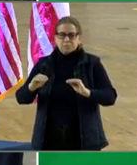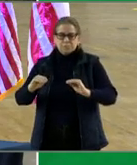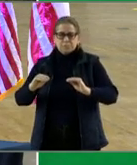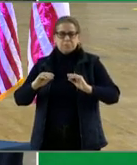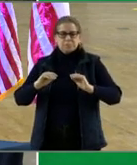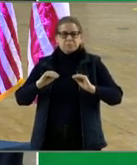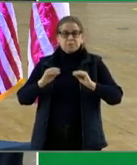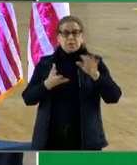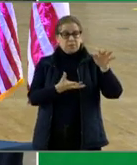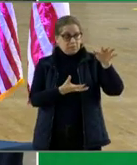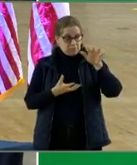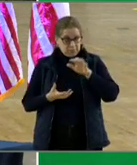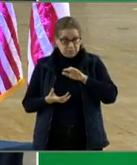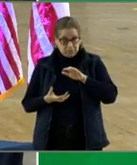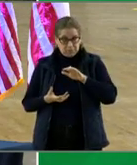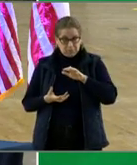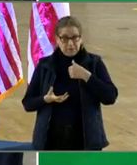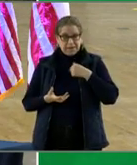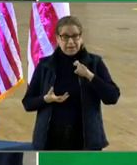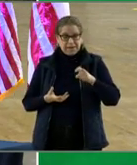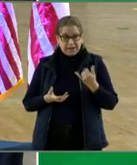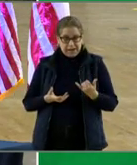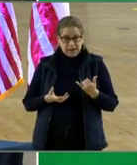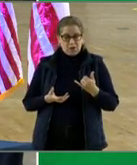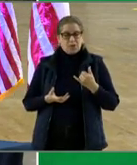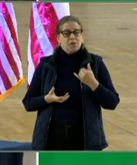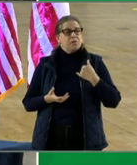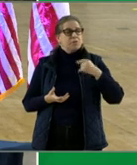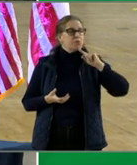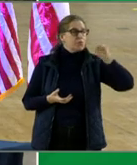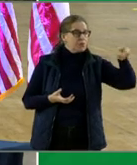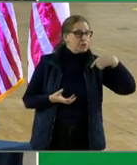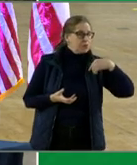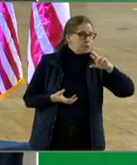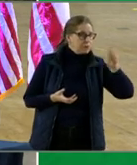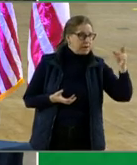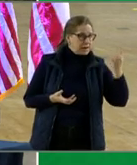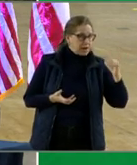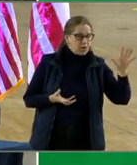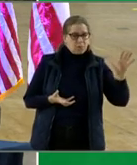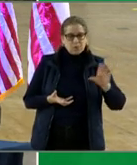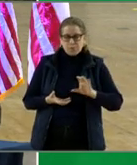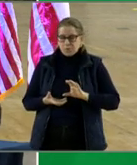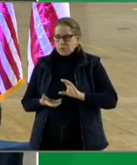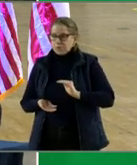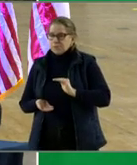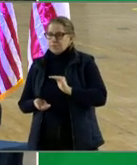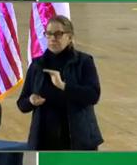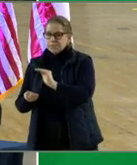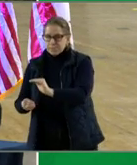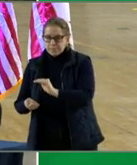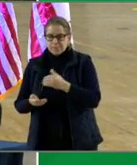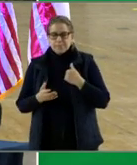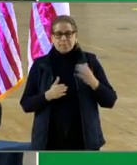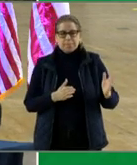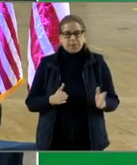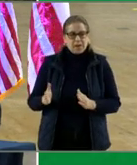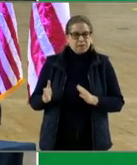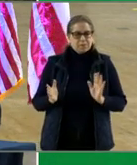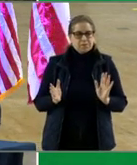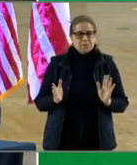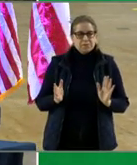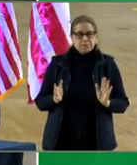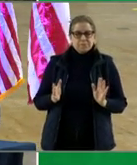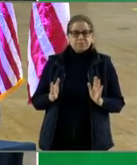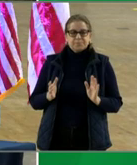need ordered and in, but doing it in a thoughtful way. Many of the questions are going to be around where will these sites be and all of